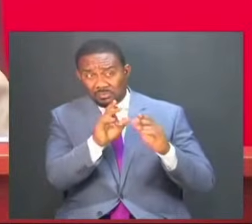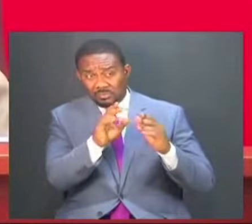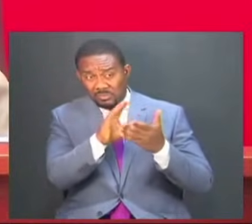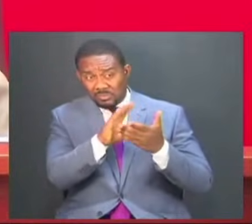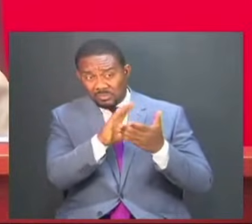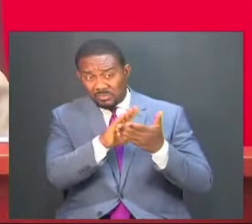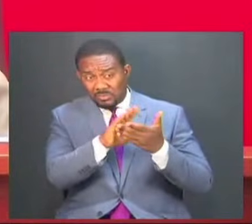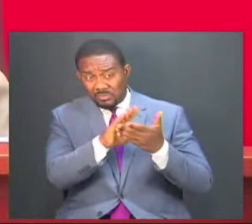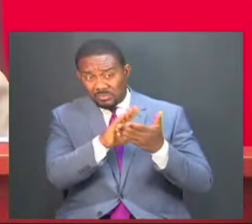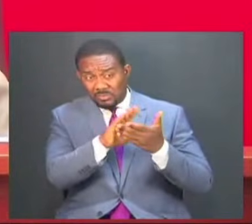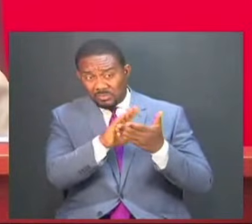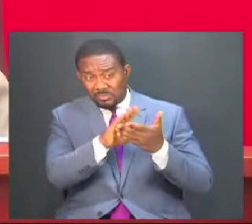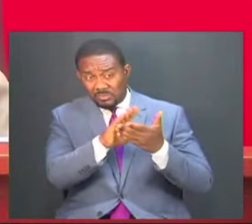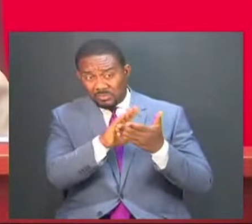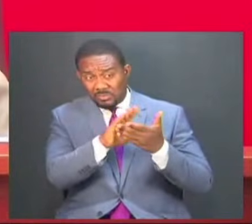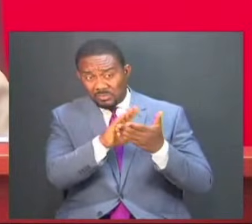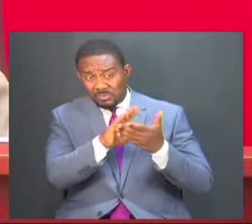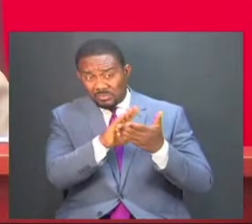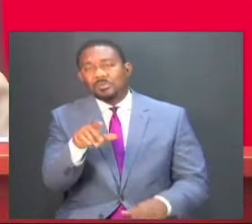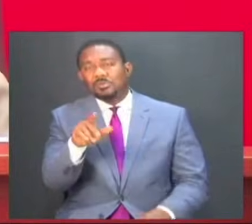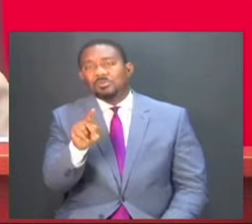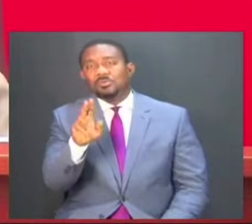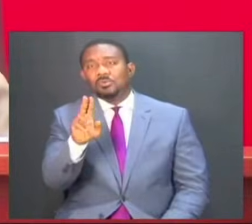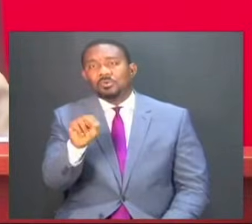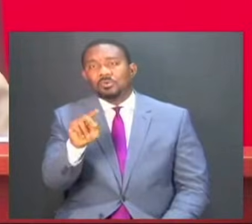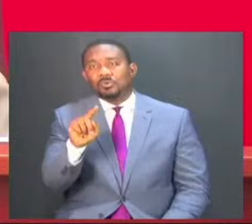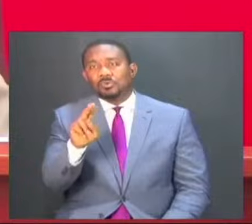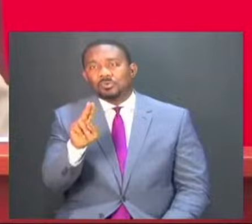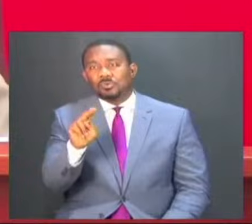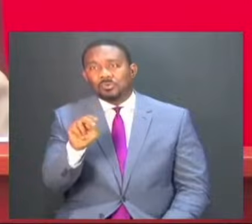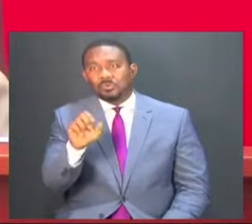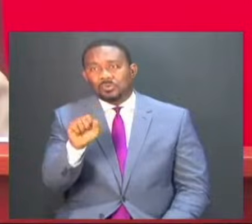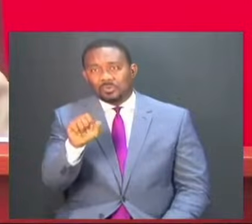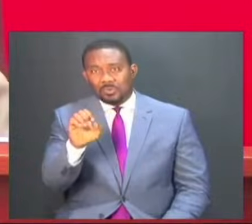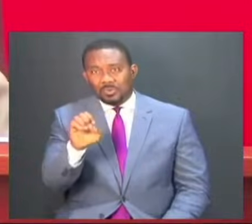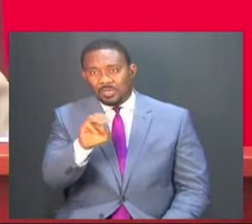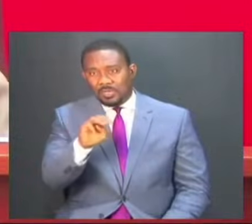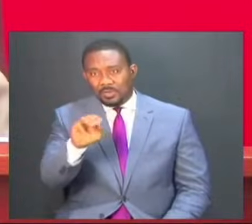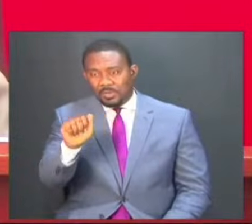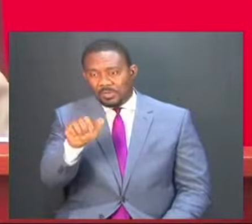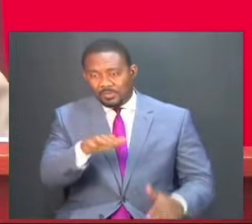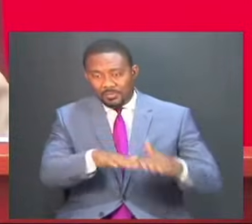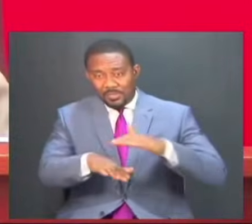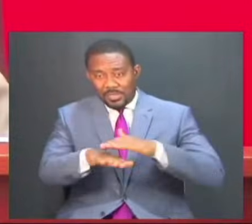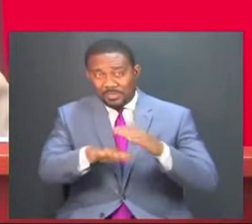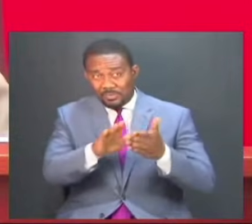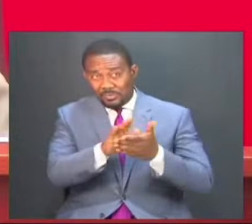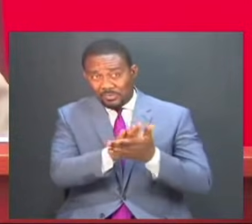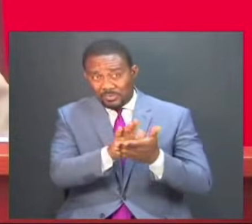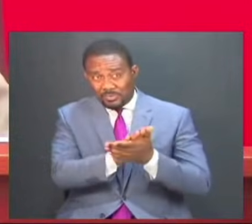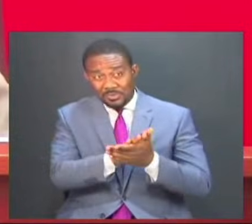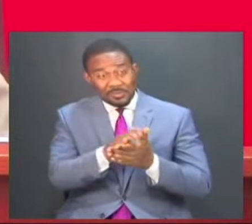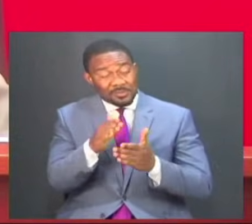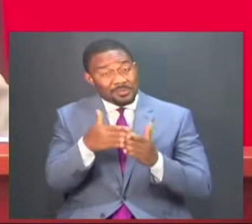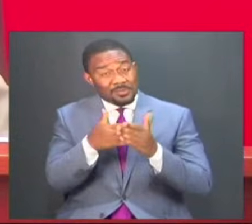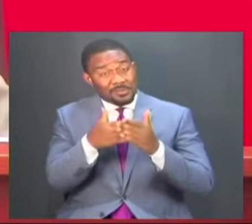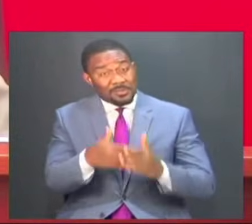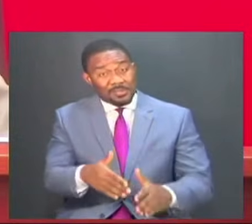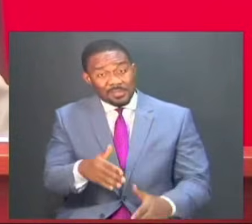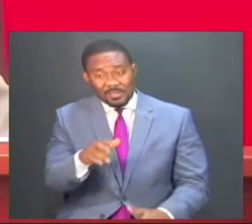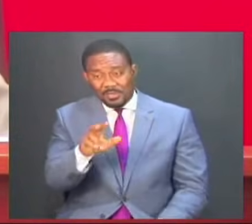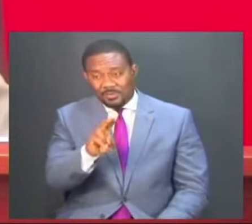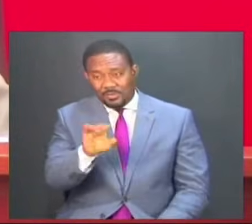students in our midst. We have Kutunse MA Basic School. The leader is Victoria Doe.